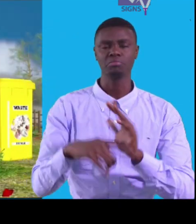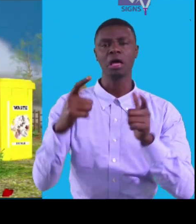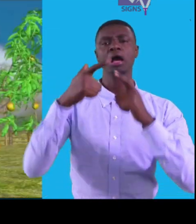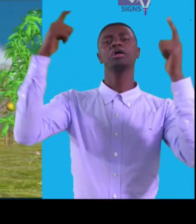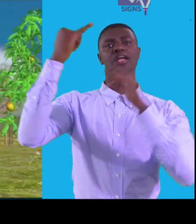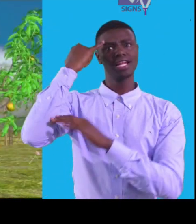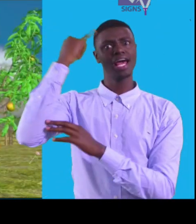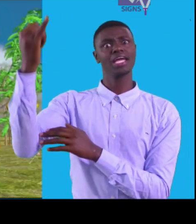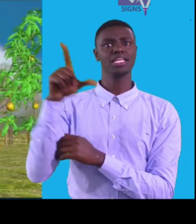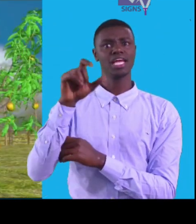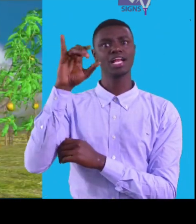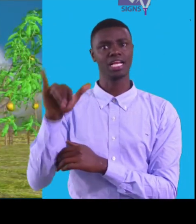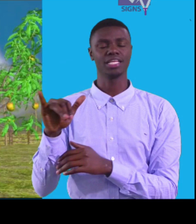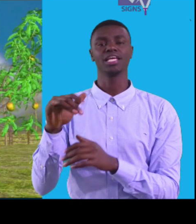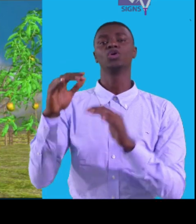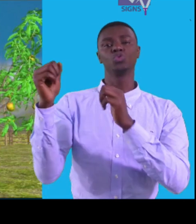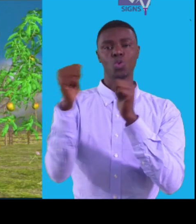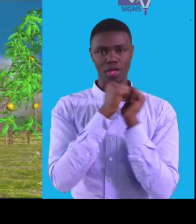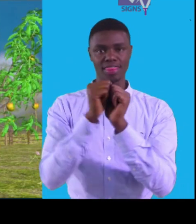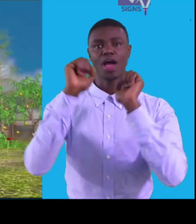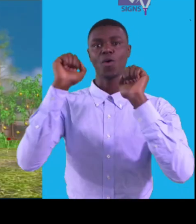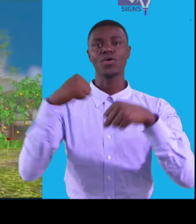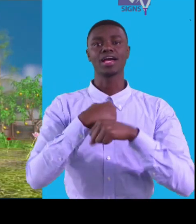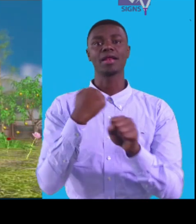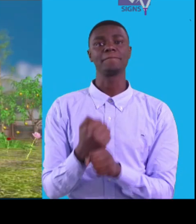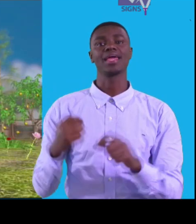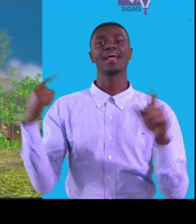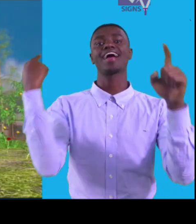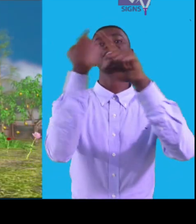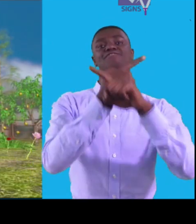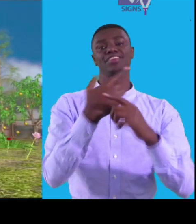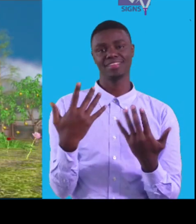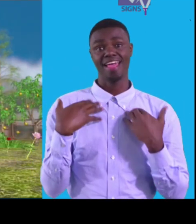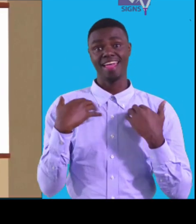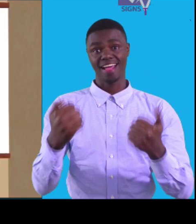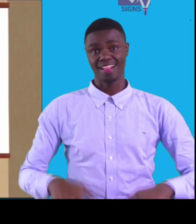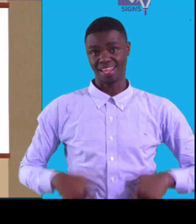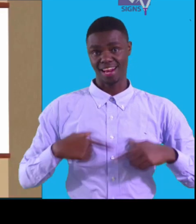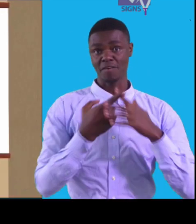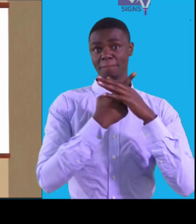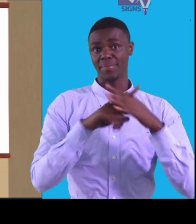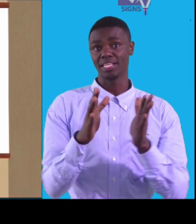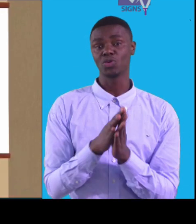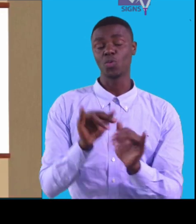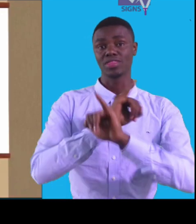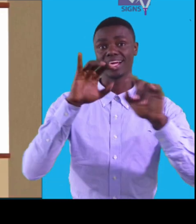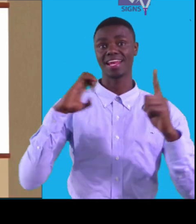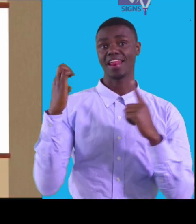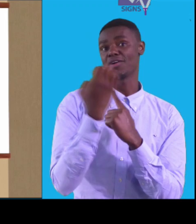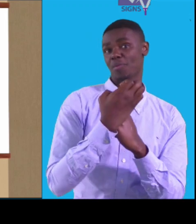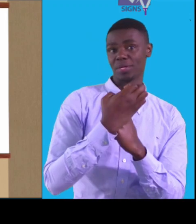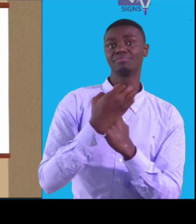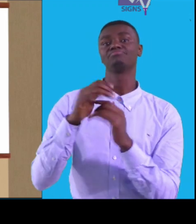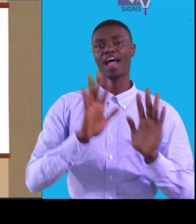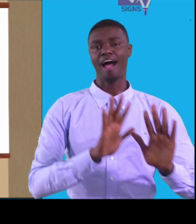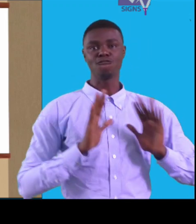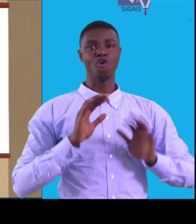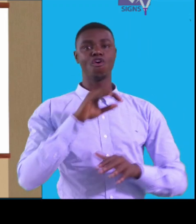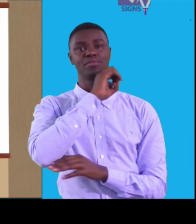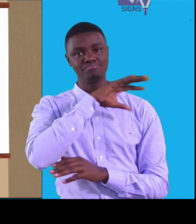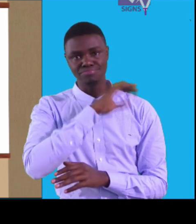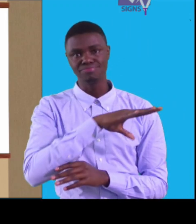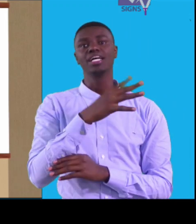later. Great idea, Lily. Together, we can make a difference. A healthy life begins with a clean